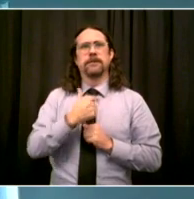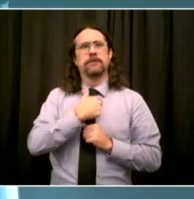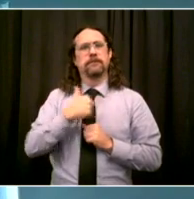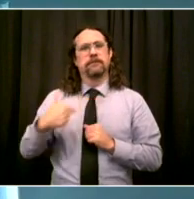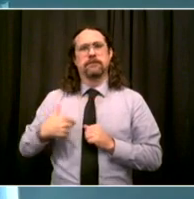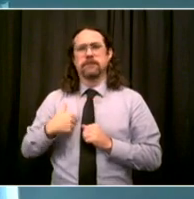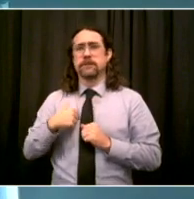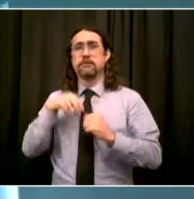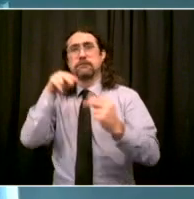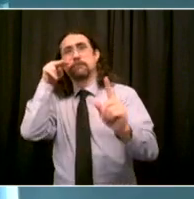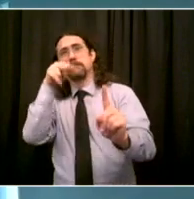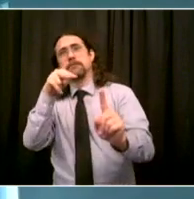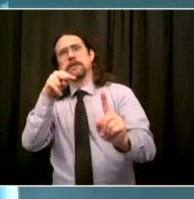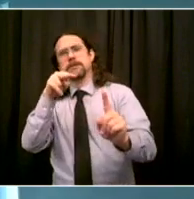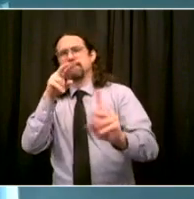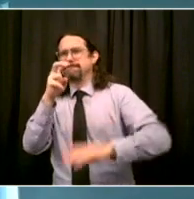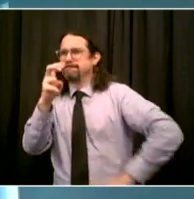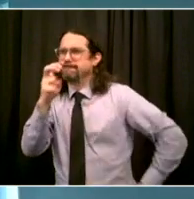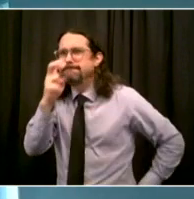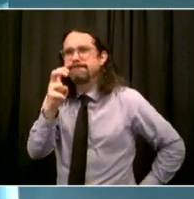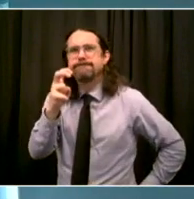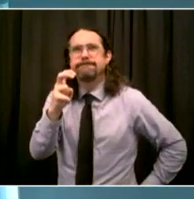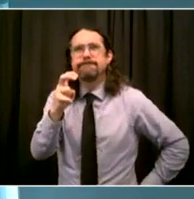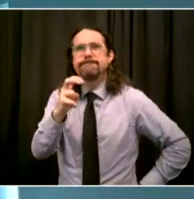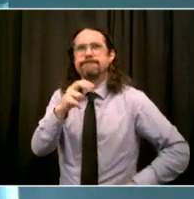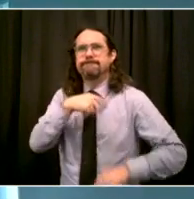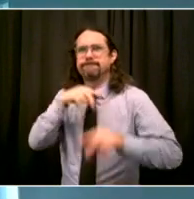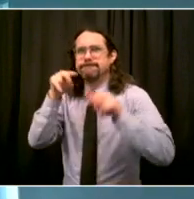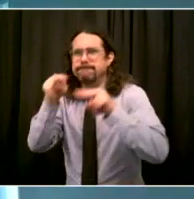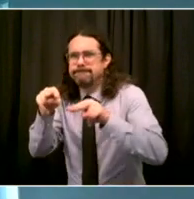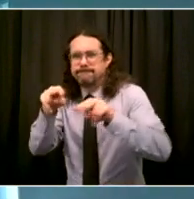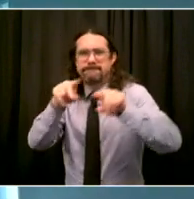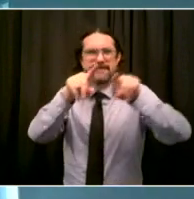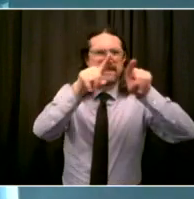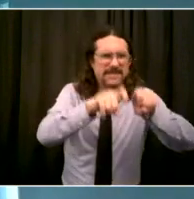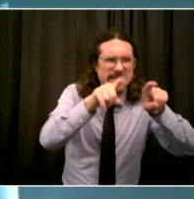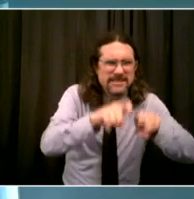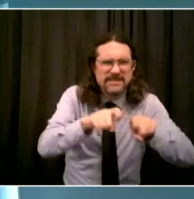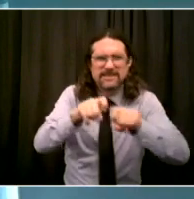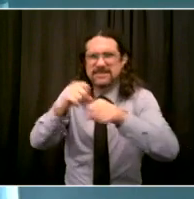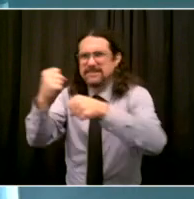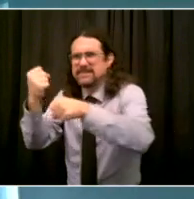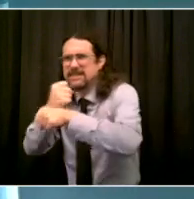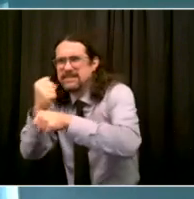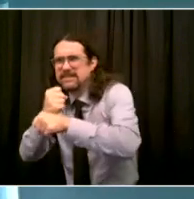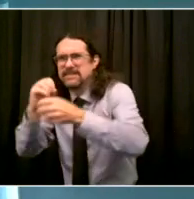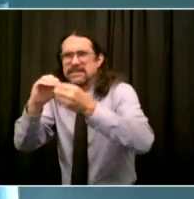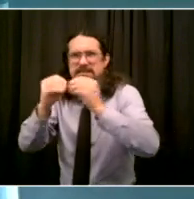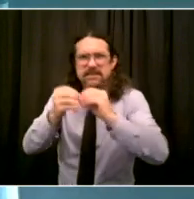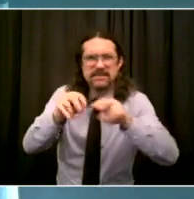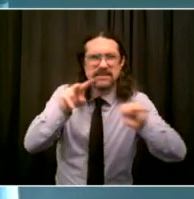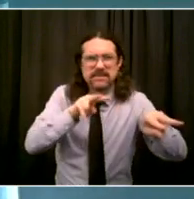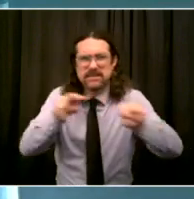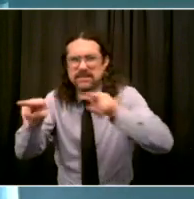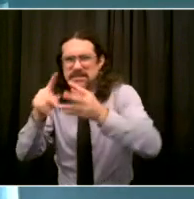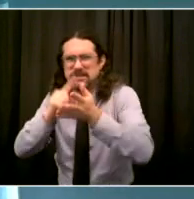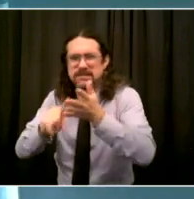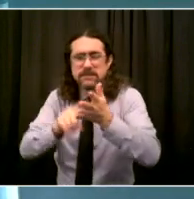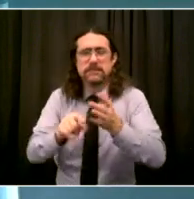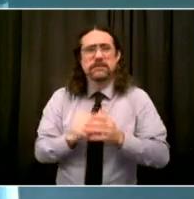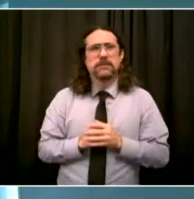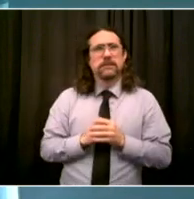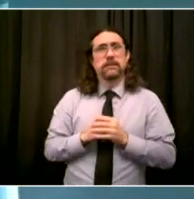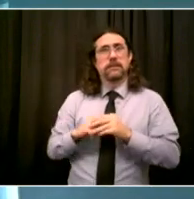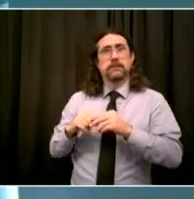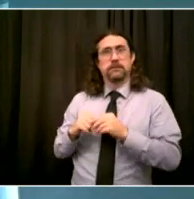you did see a very dramatic impact on blunting the rise and actually decreasing the number of cases in Brooklyn. A little bit less so in Queens,